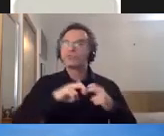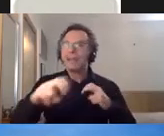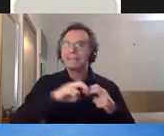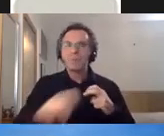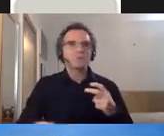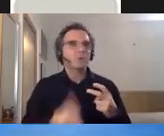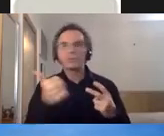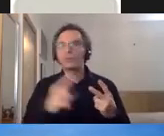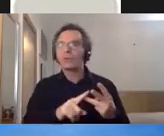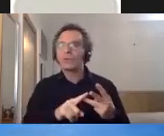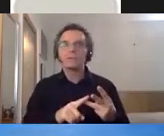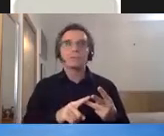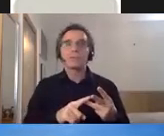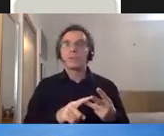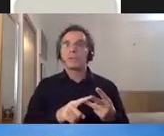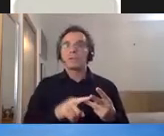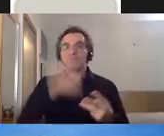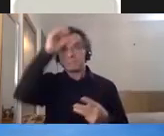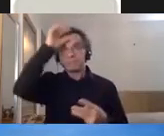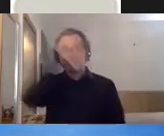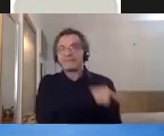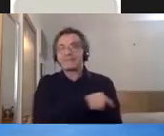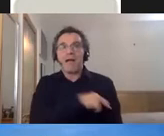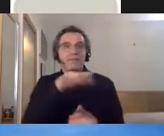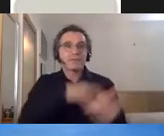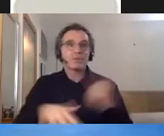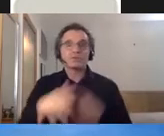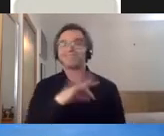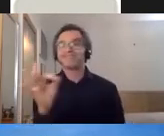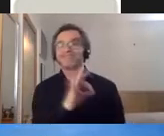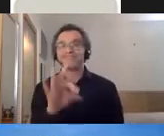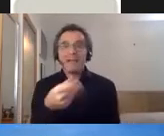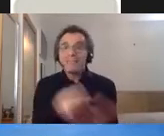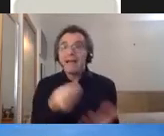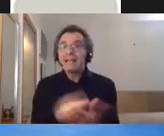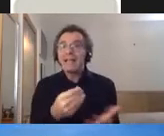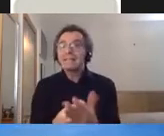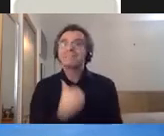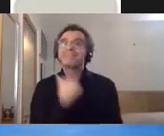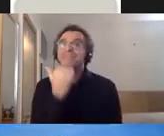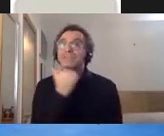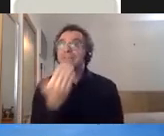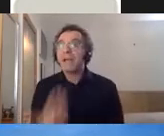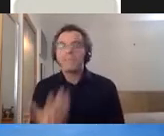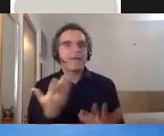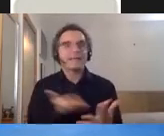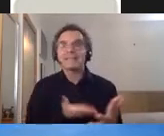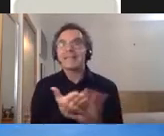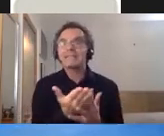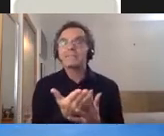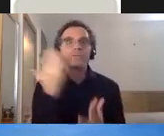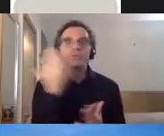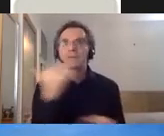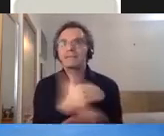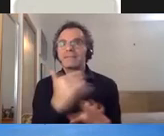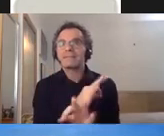lack of trained staff during social time, limited finance, and inaccessible school activities. Situations like this